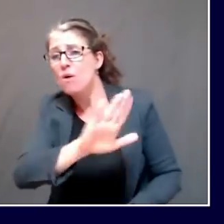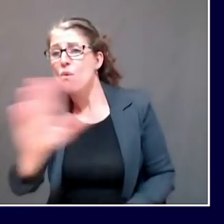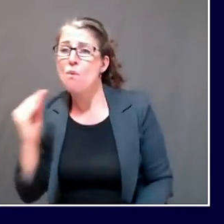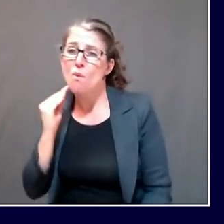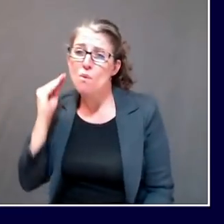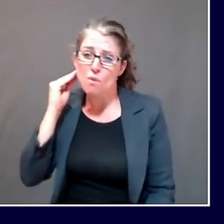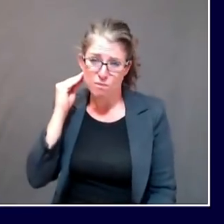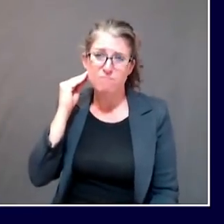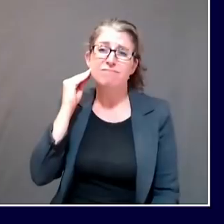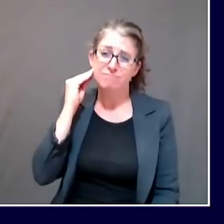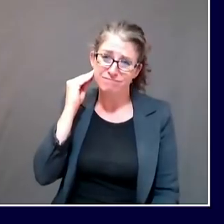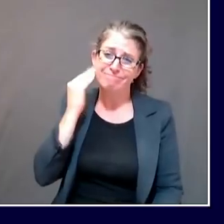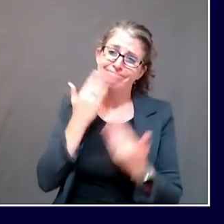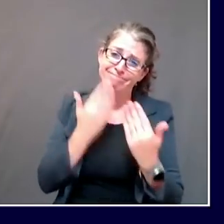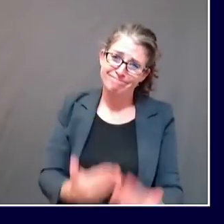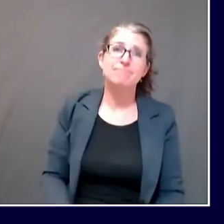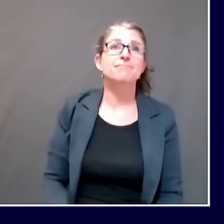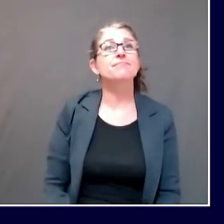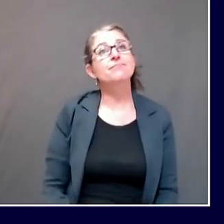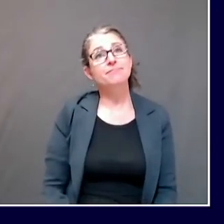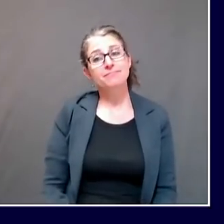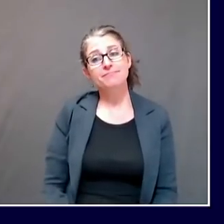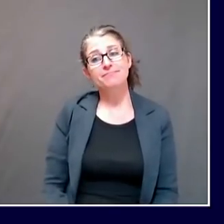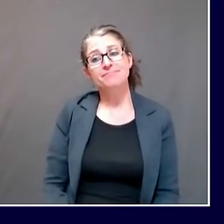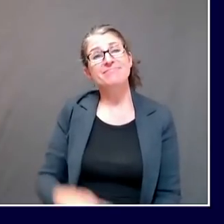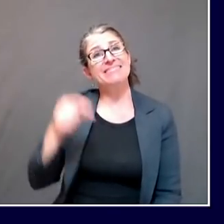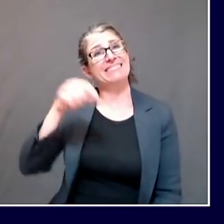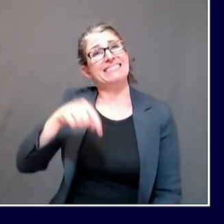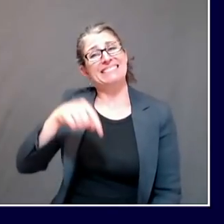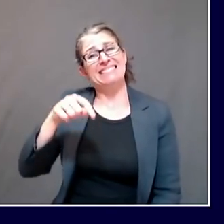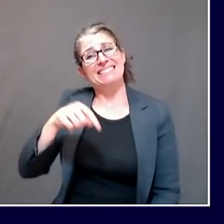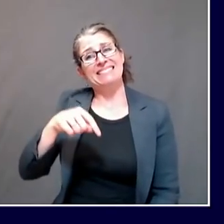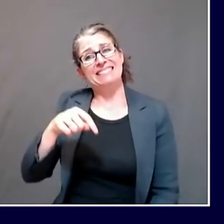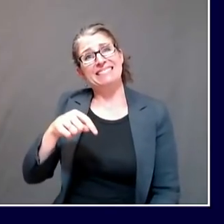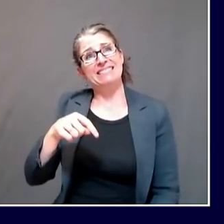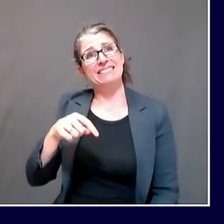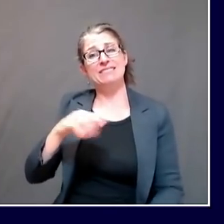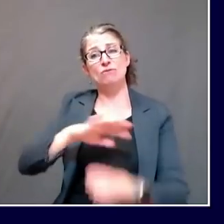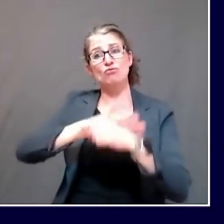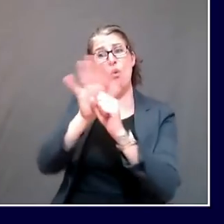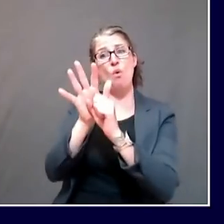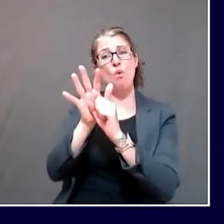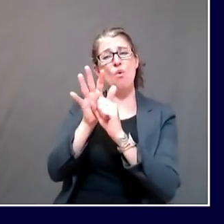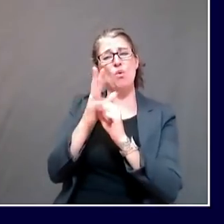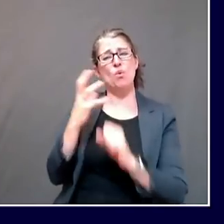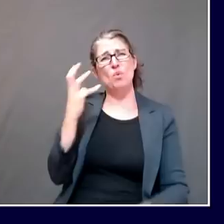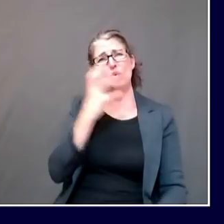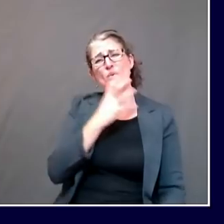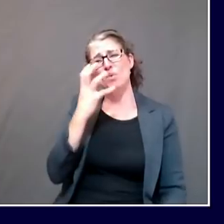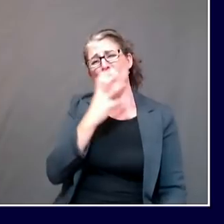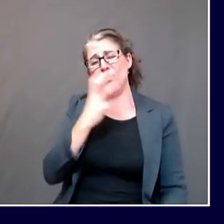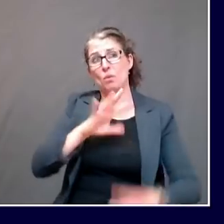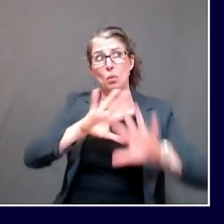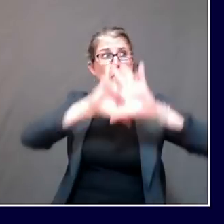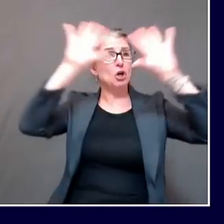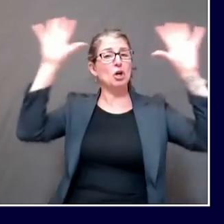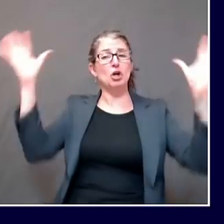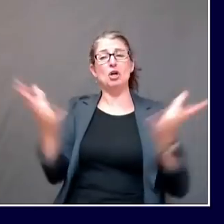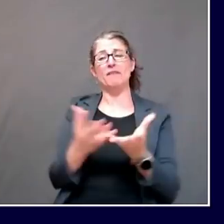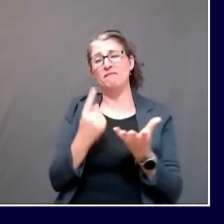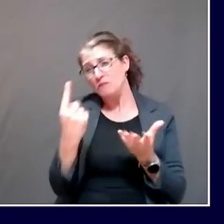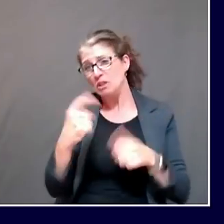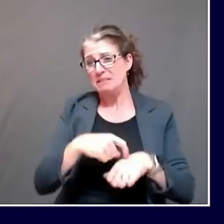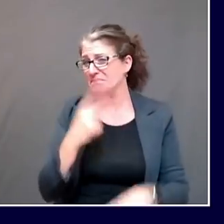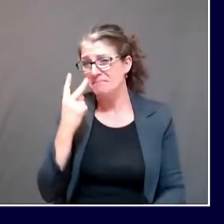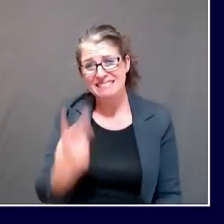these unprecedented and unpredictable times. Thank you, and I welcome any questions. Thank you very much,